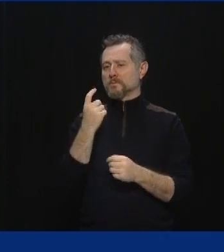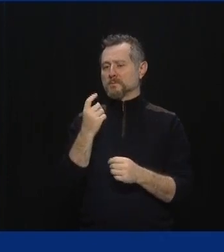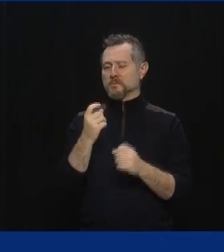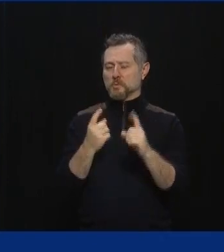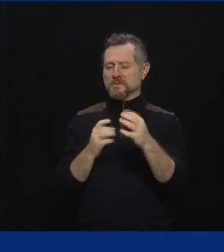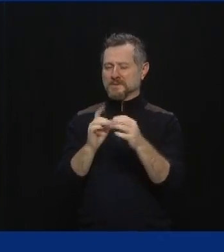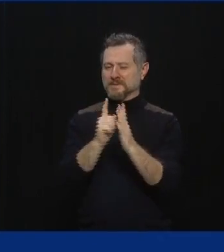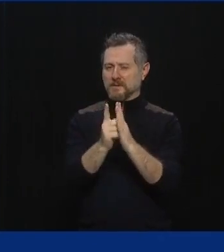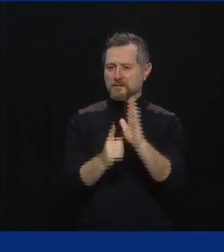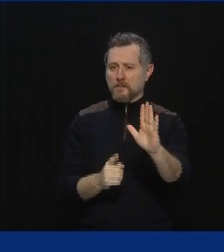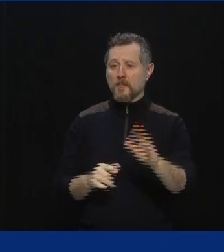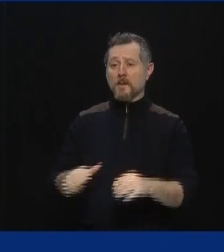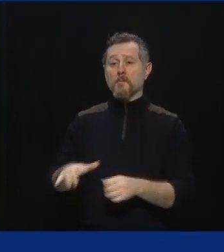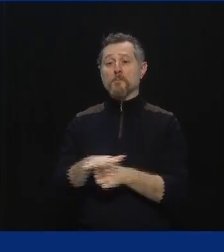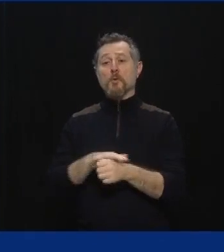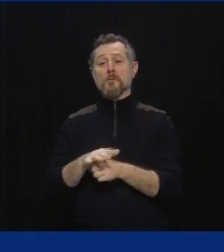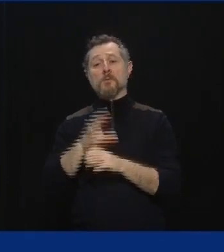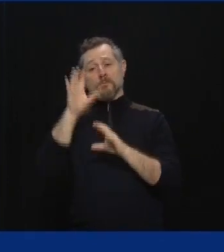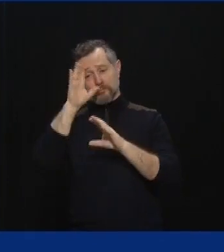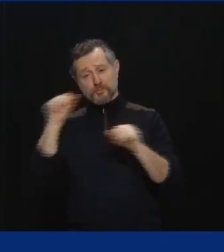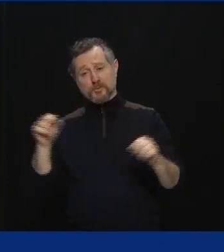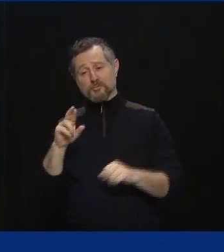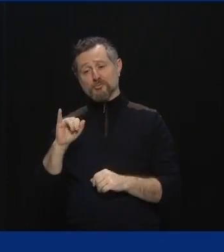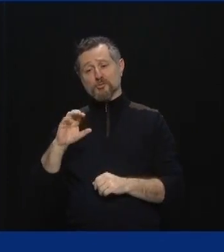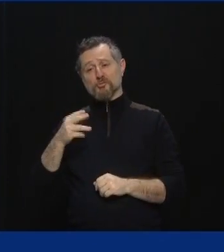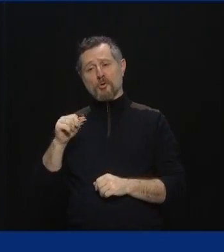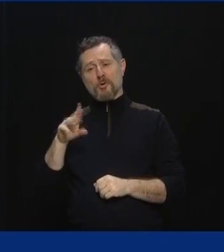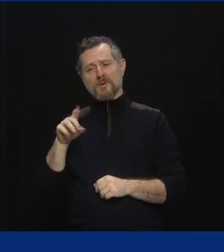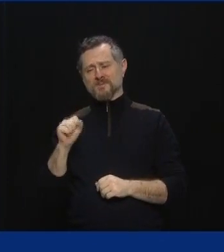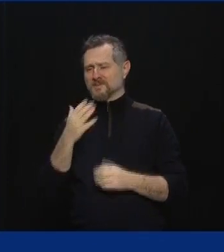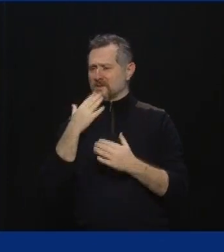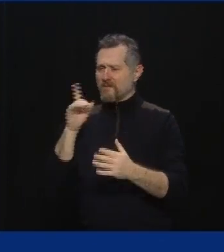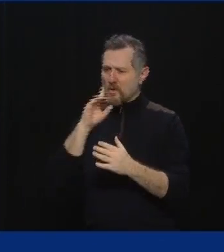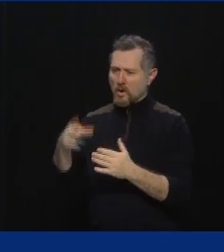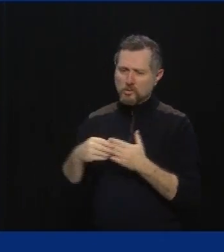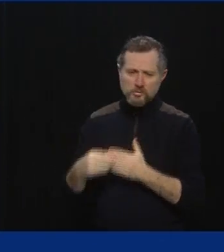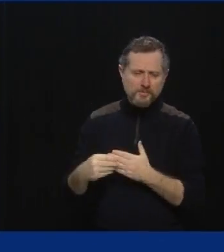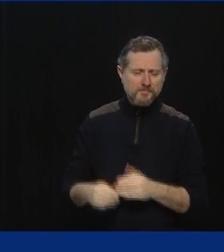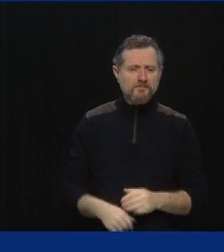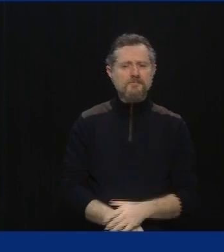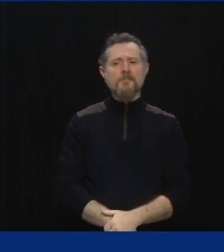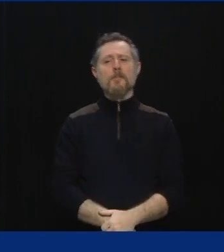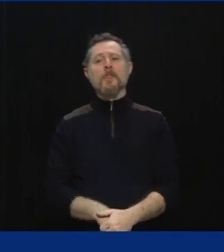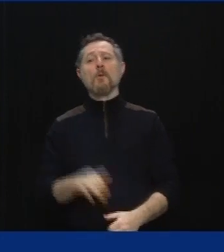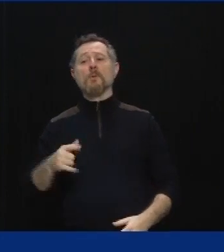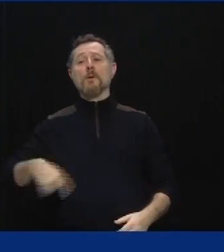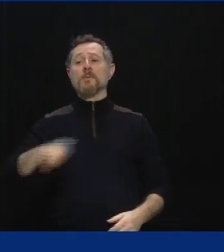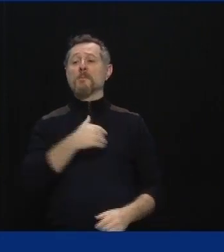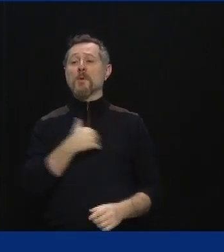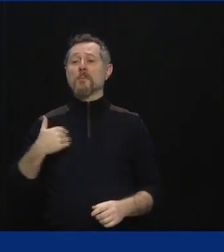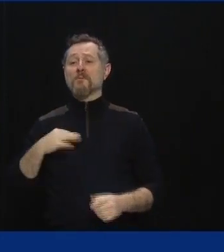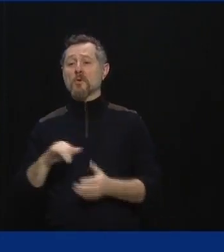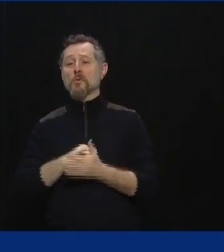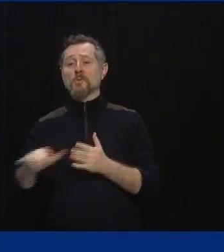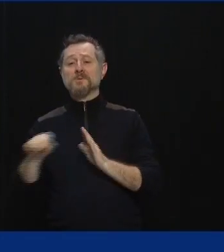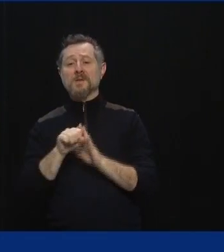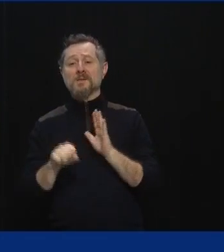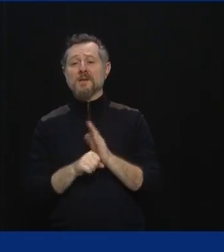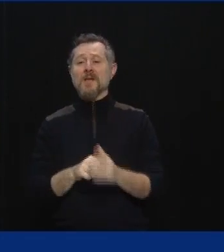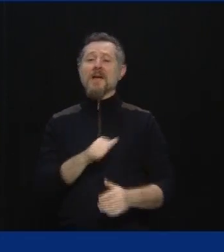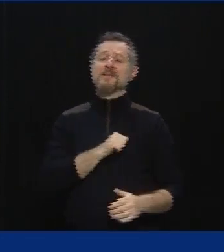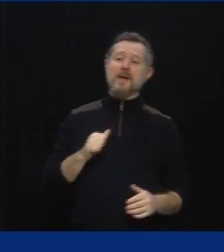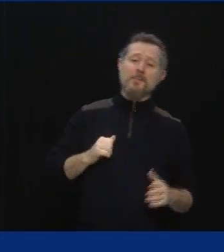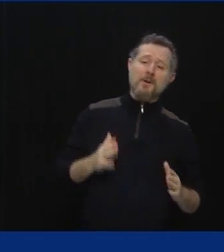Borough President Donovan Richards, thank you for your leadership. And esteemed members of the New York State Assembly, New York State